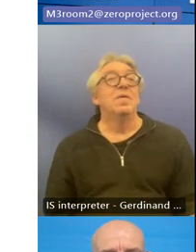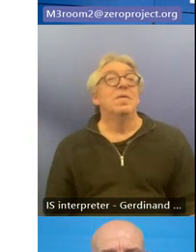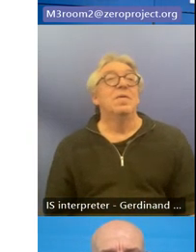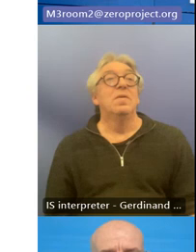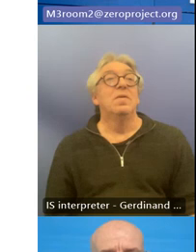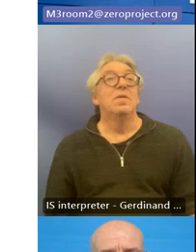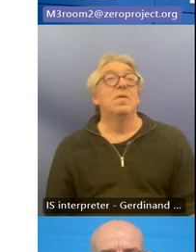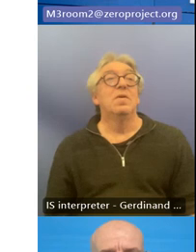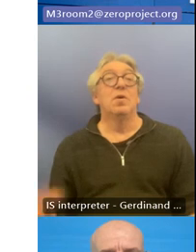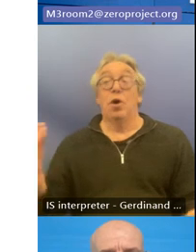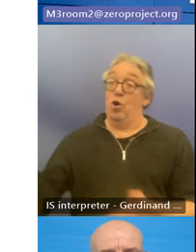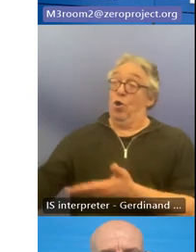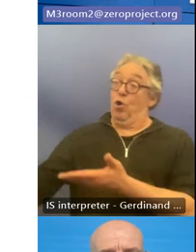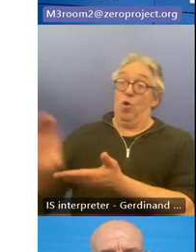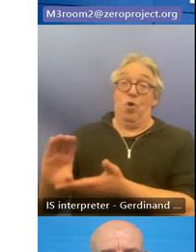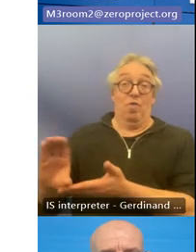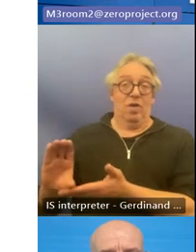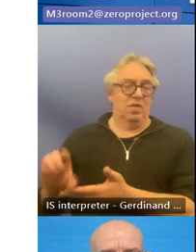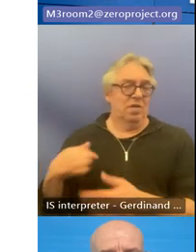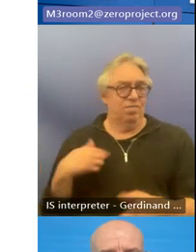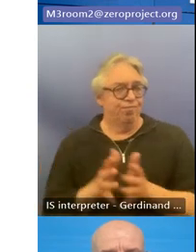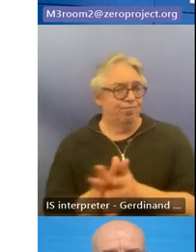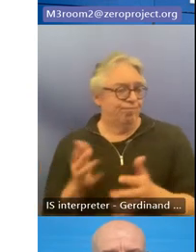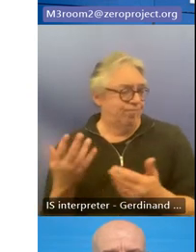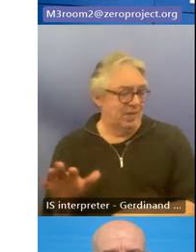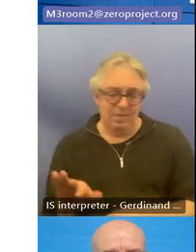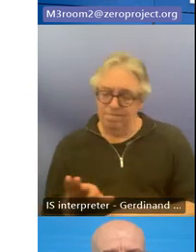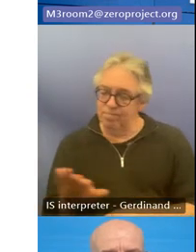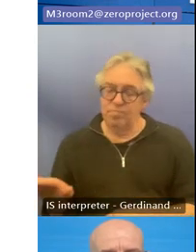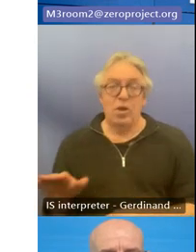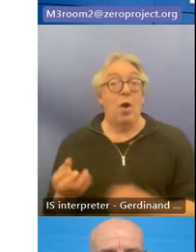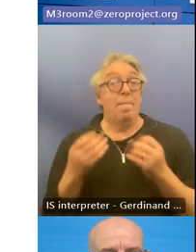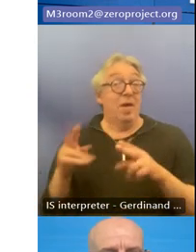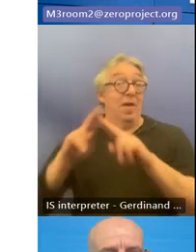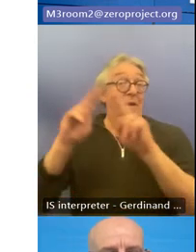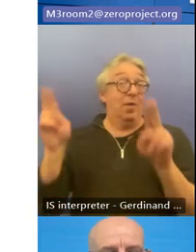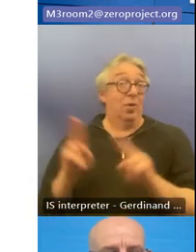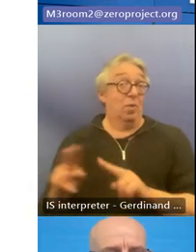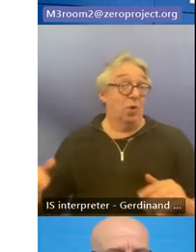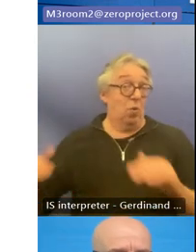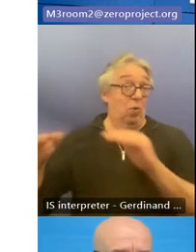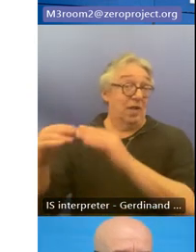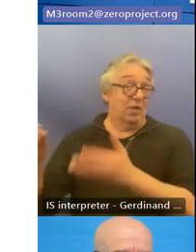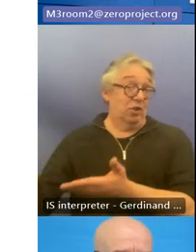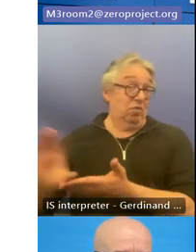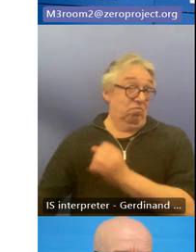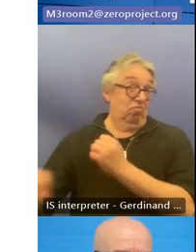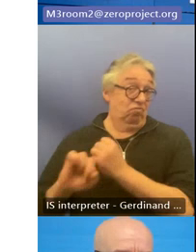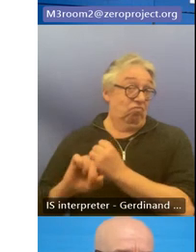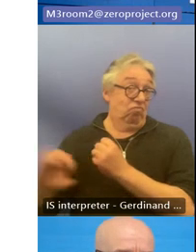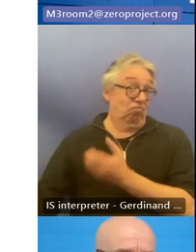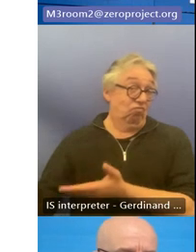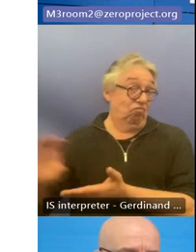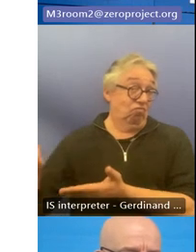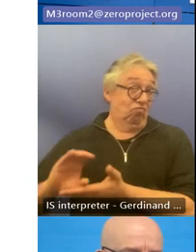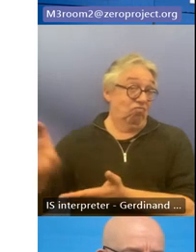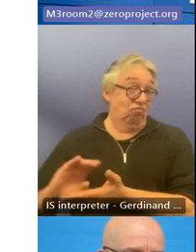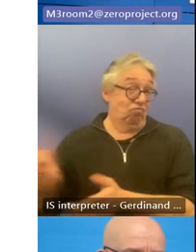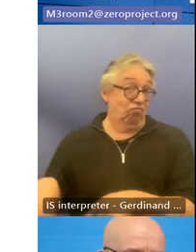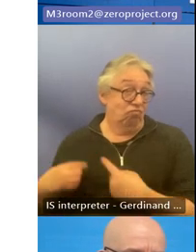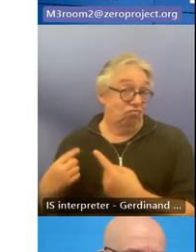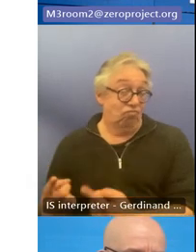Financing and sustainability, I already told that many, many international organizations have supported our programs